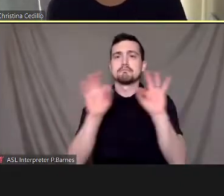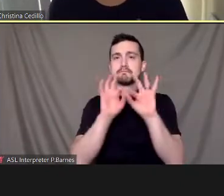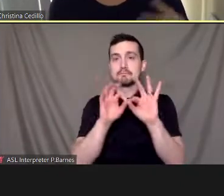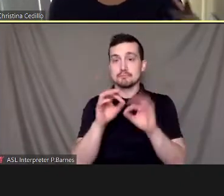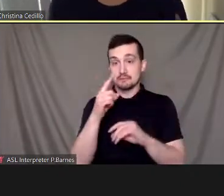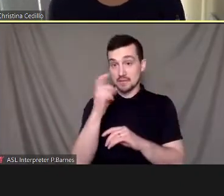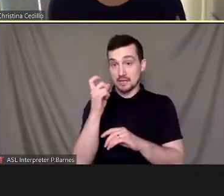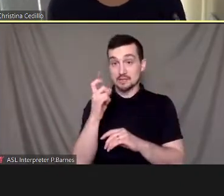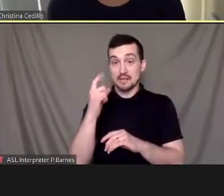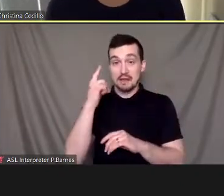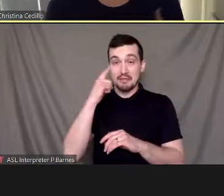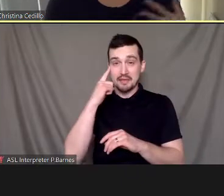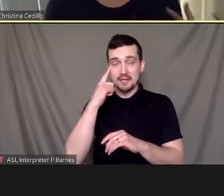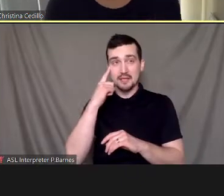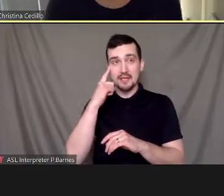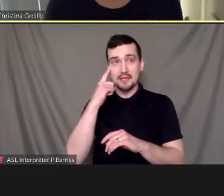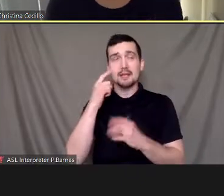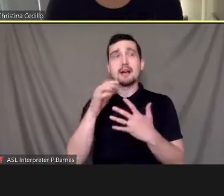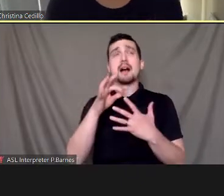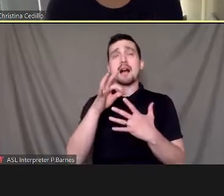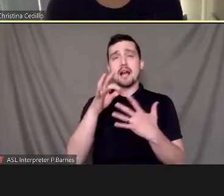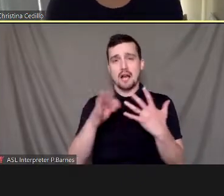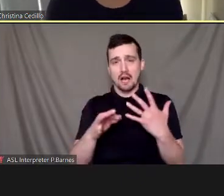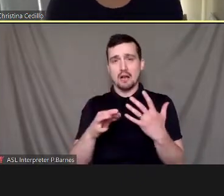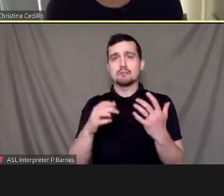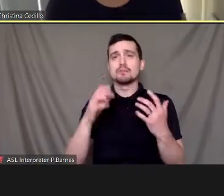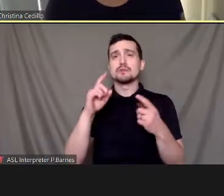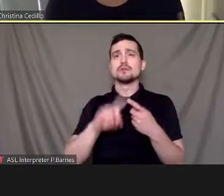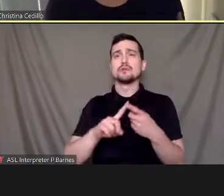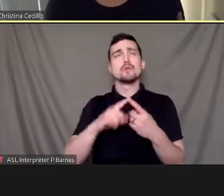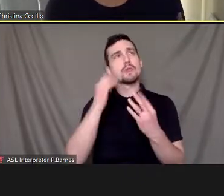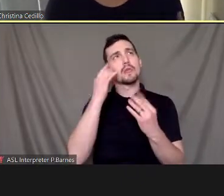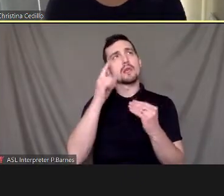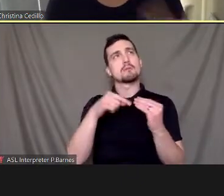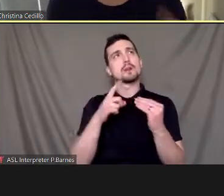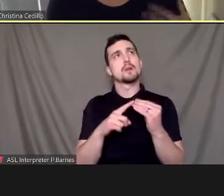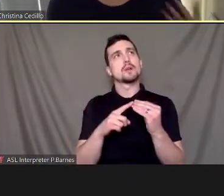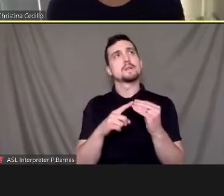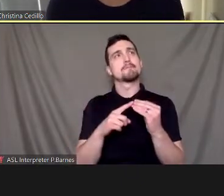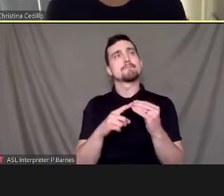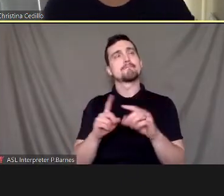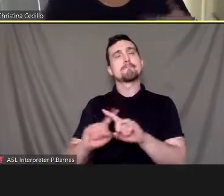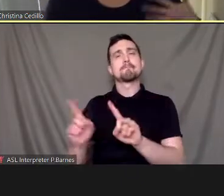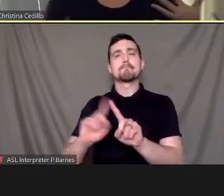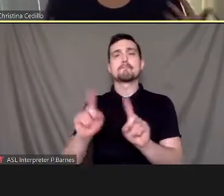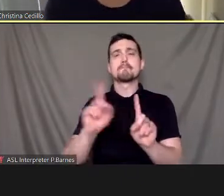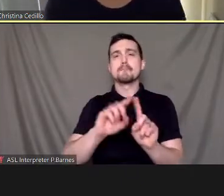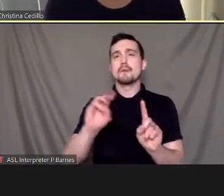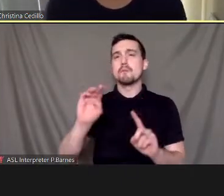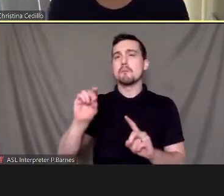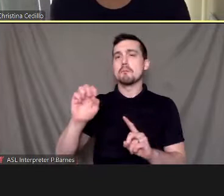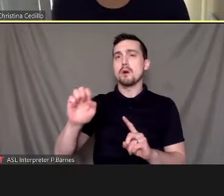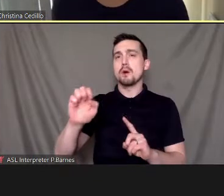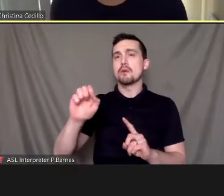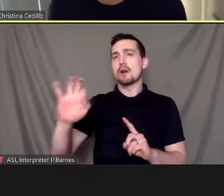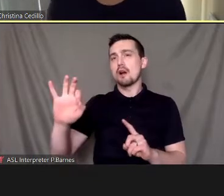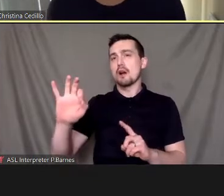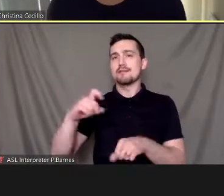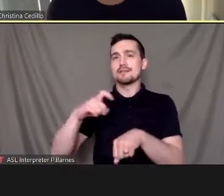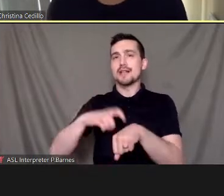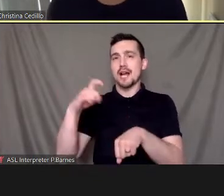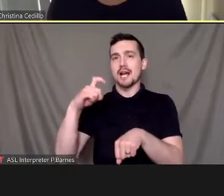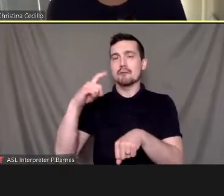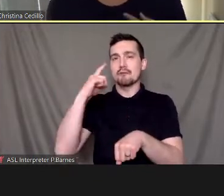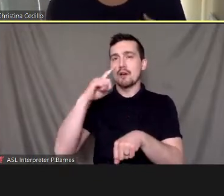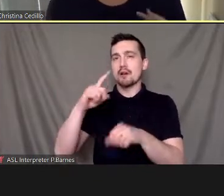reason why I opt for thinking about different modes of time through a decolonial lens,